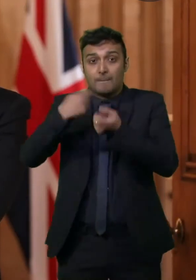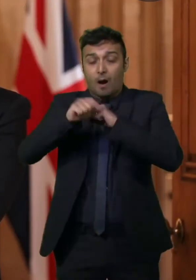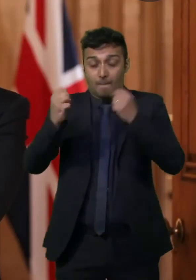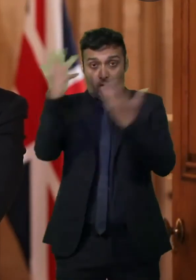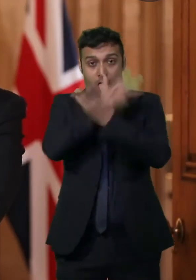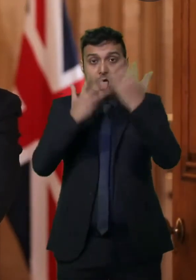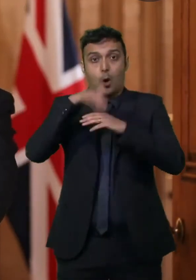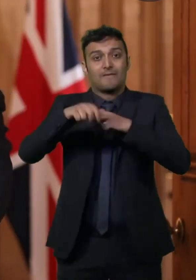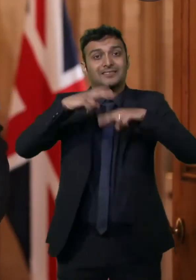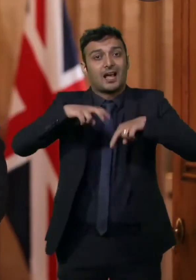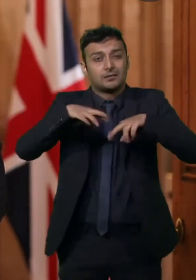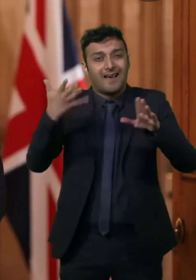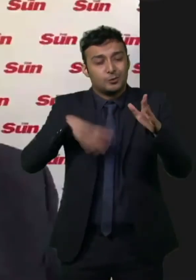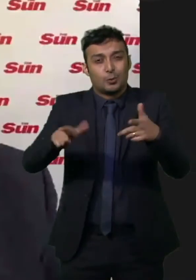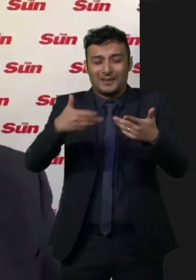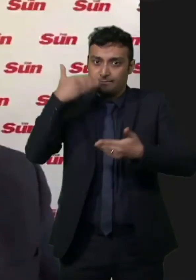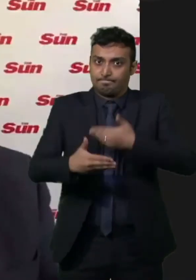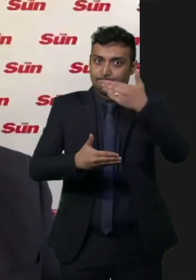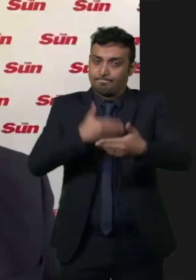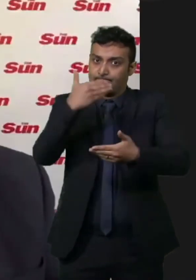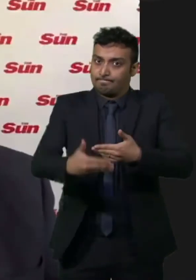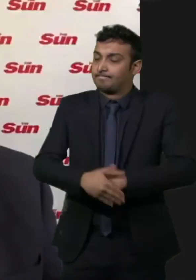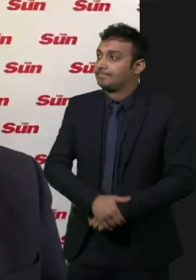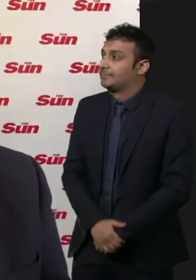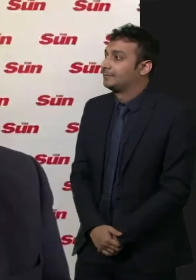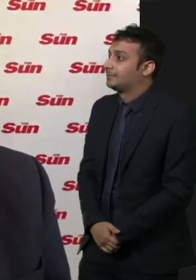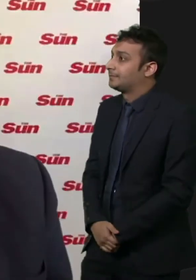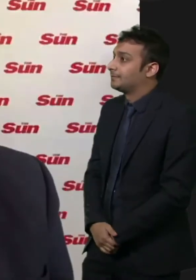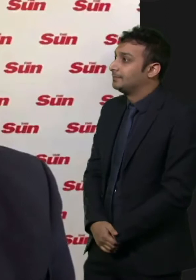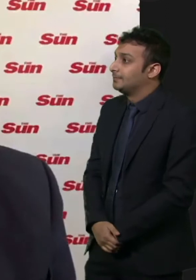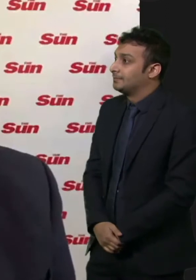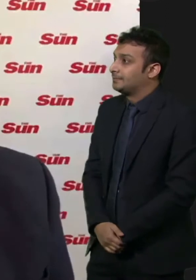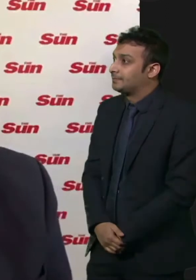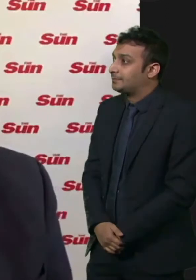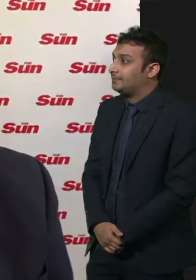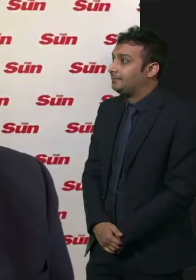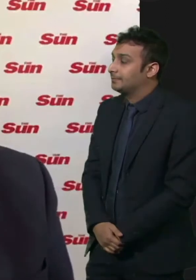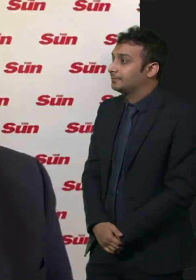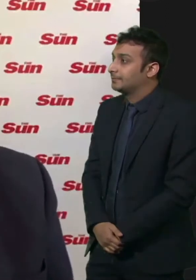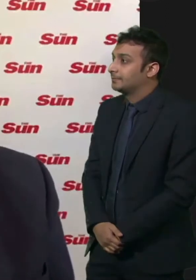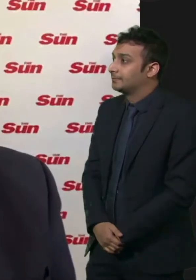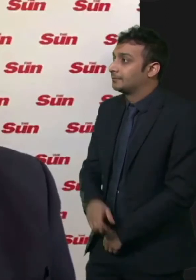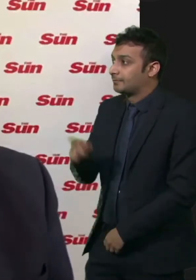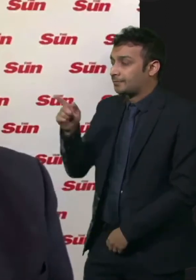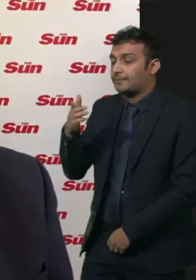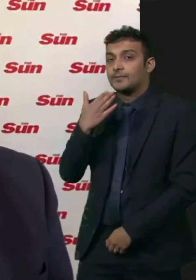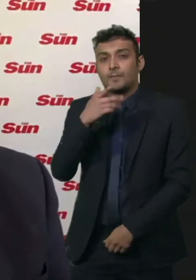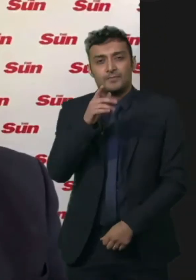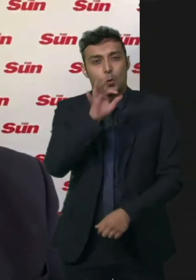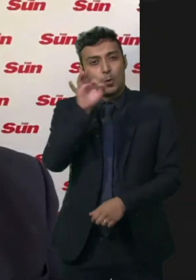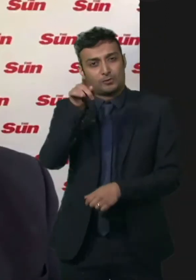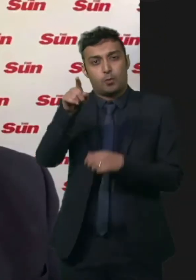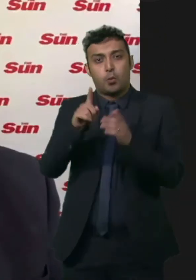Sun. Thank you, Prime Minister. A question for Dr. Harries. Education unions have said this morning they can foresee